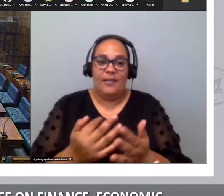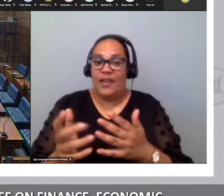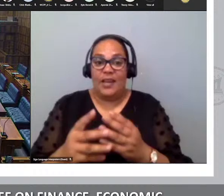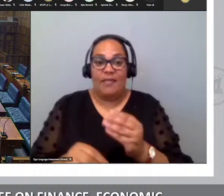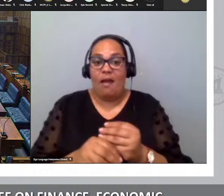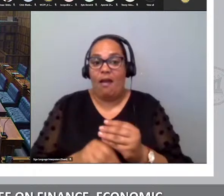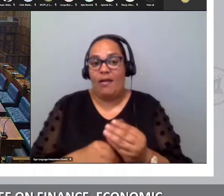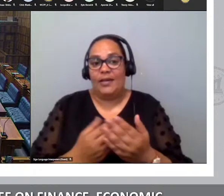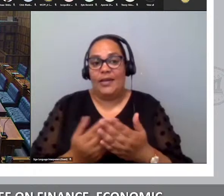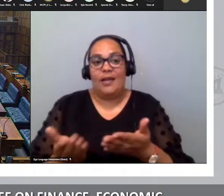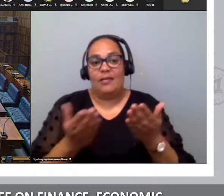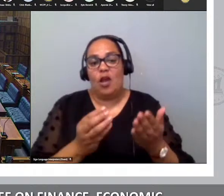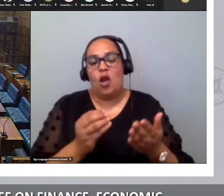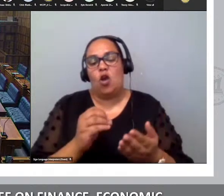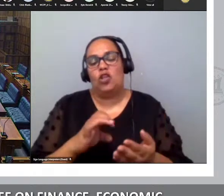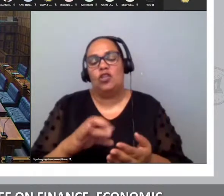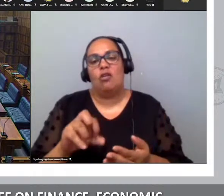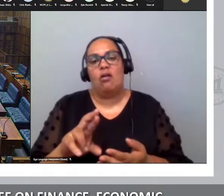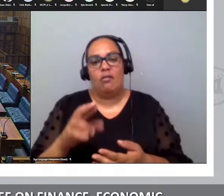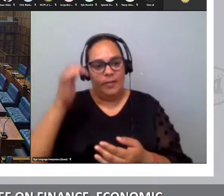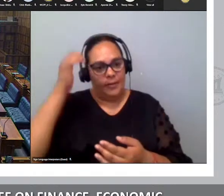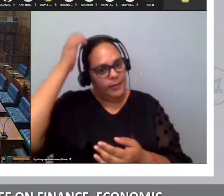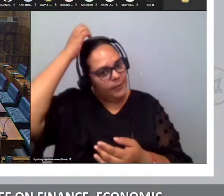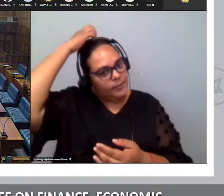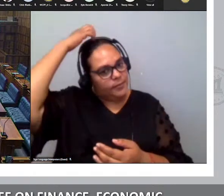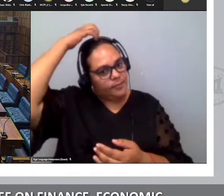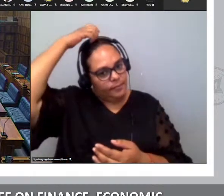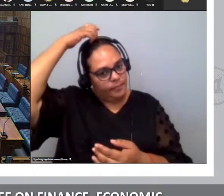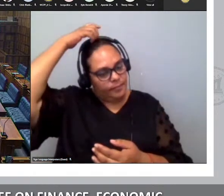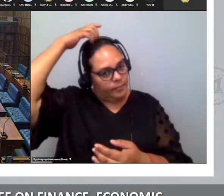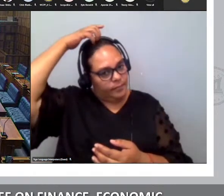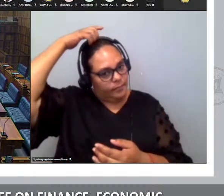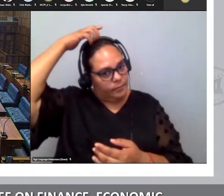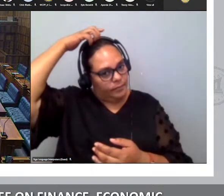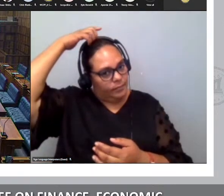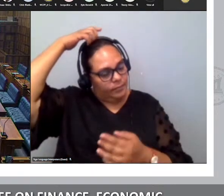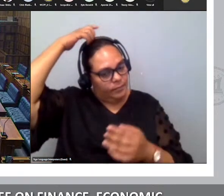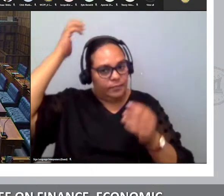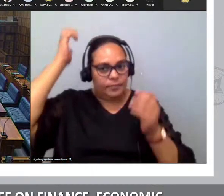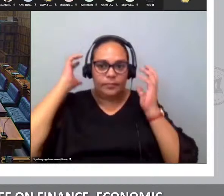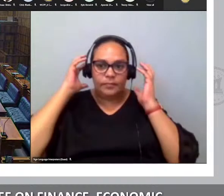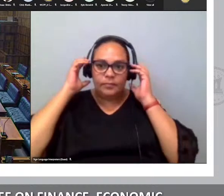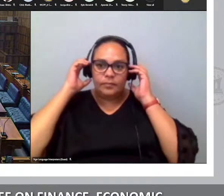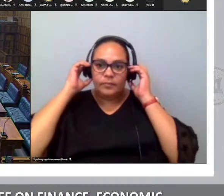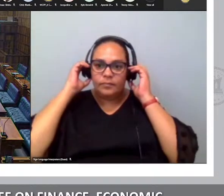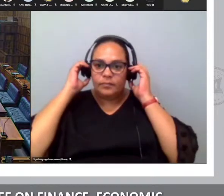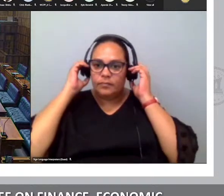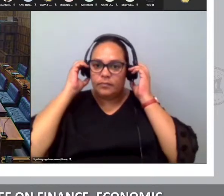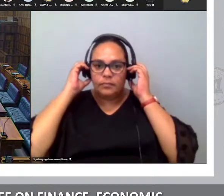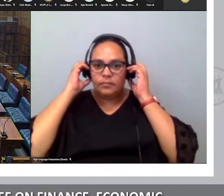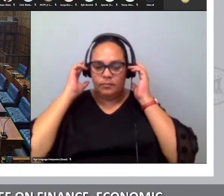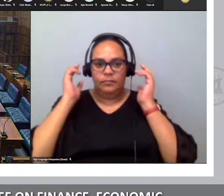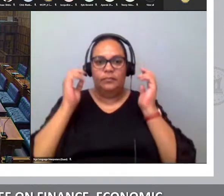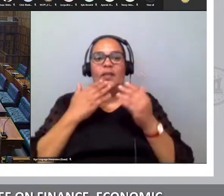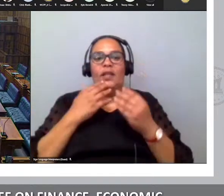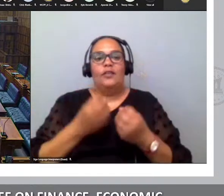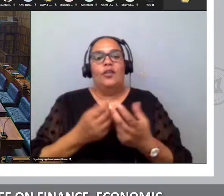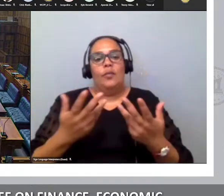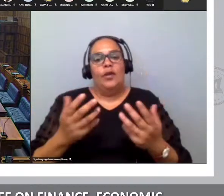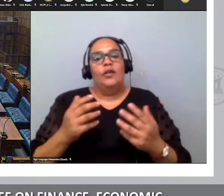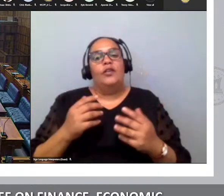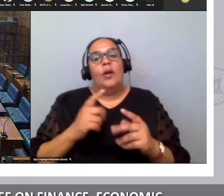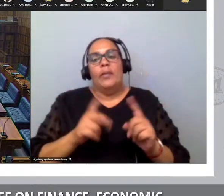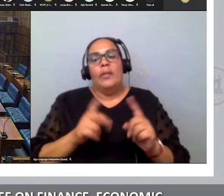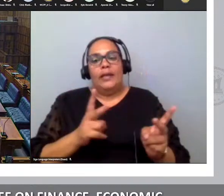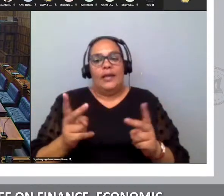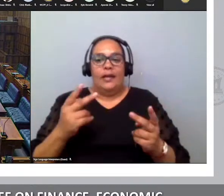and we'll hand over to Oscar thanks CH thank you um Captain Jones uh once again good